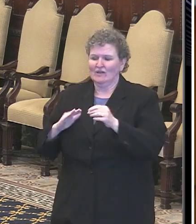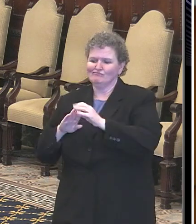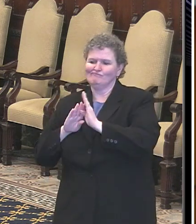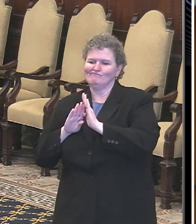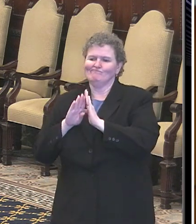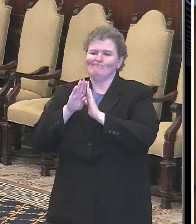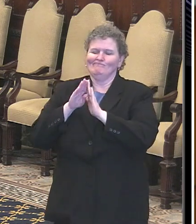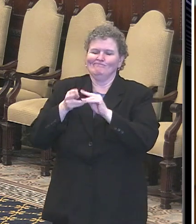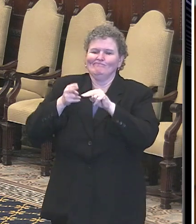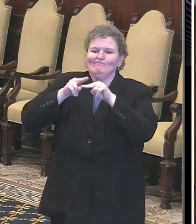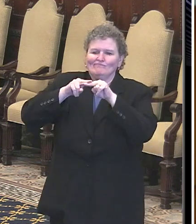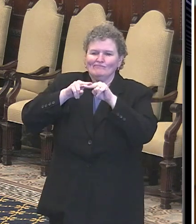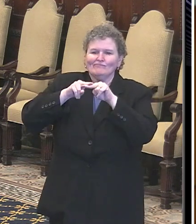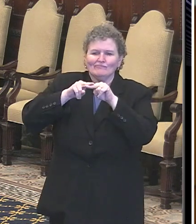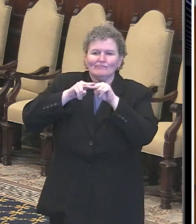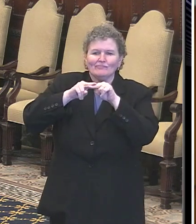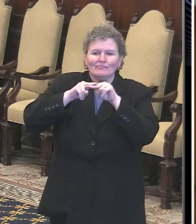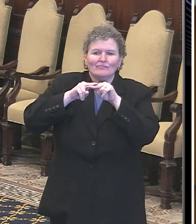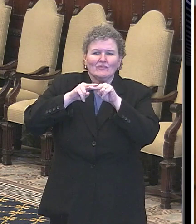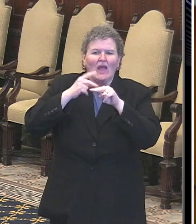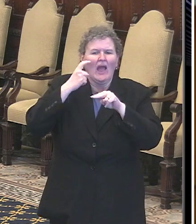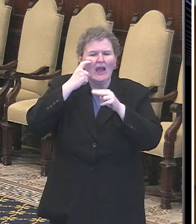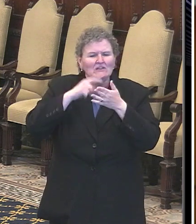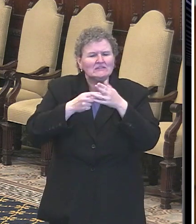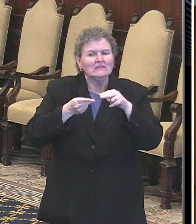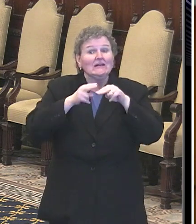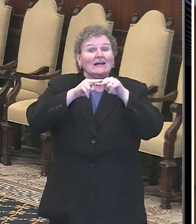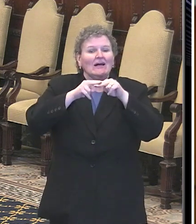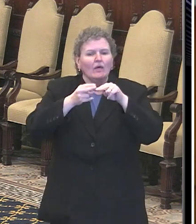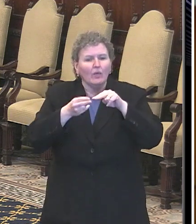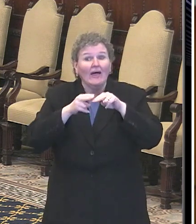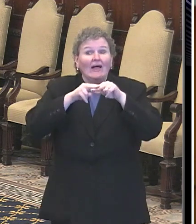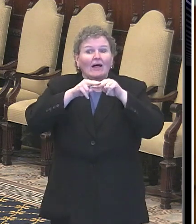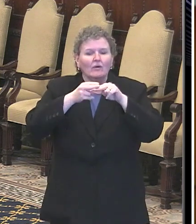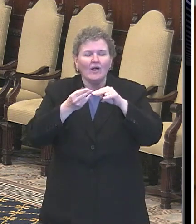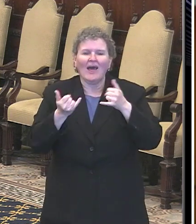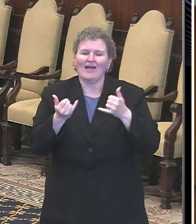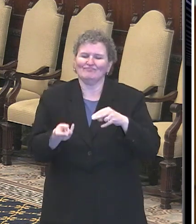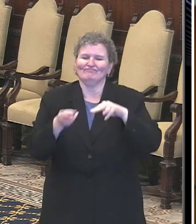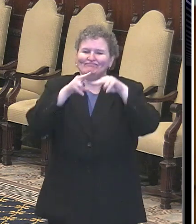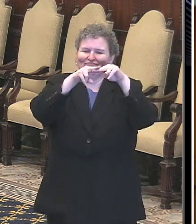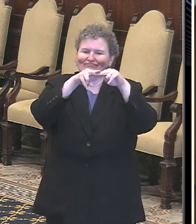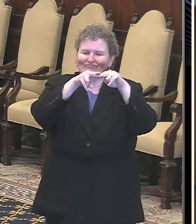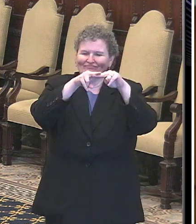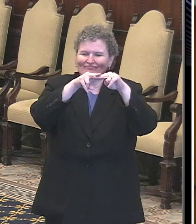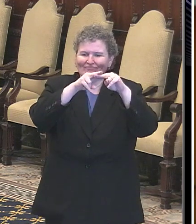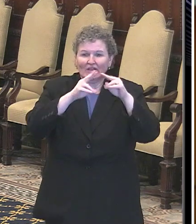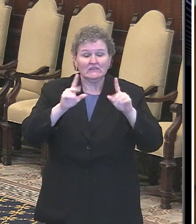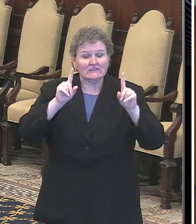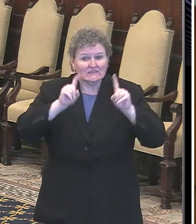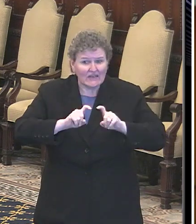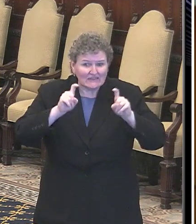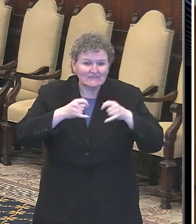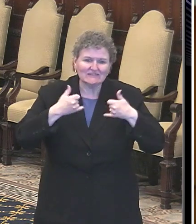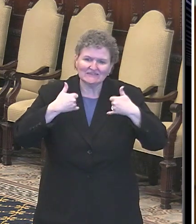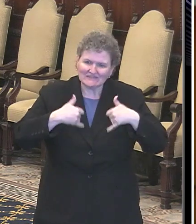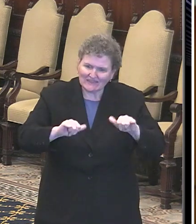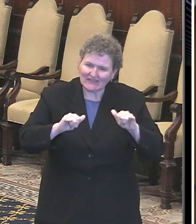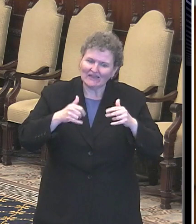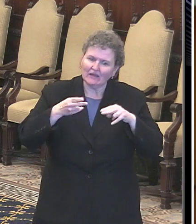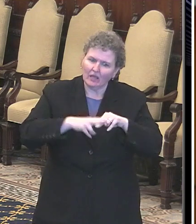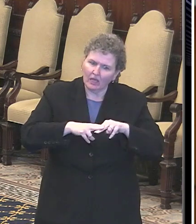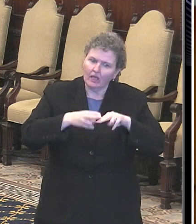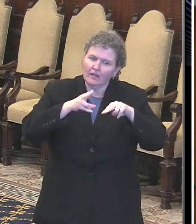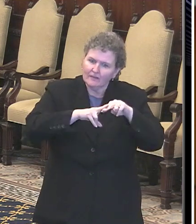of decrease and increased a little bit in the last day. Our testing is available, and we're gradually increasing the access to testing, and